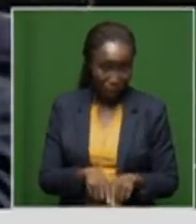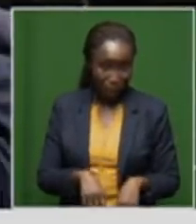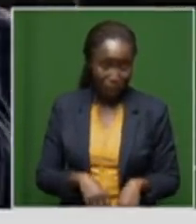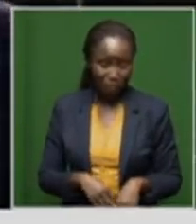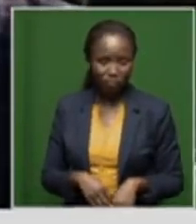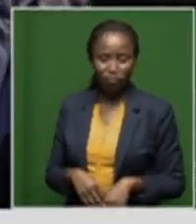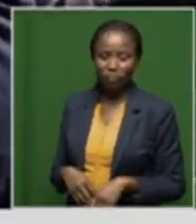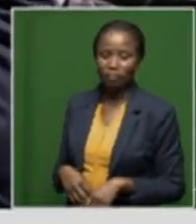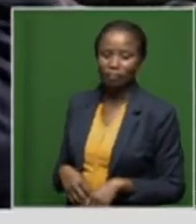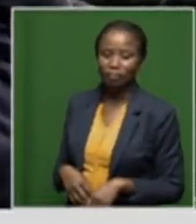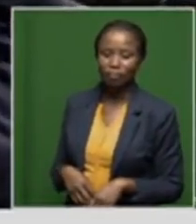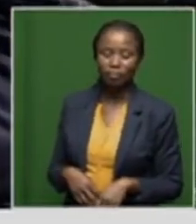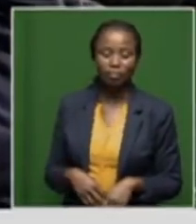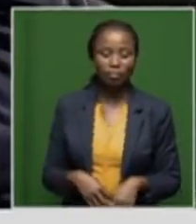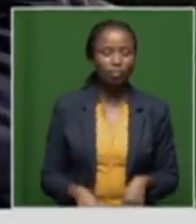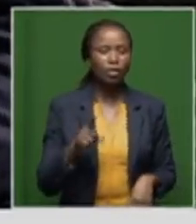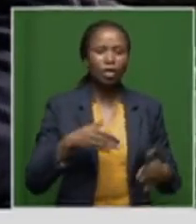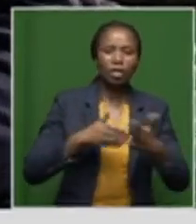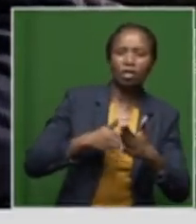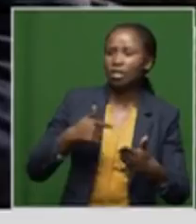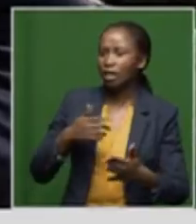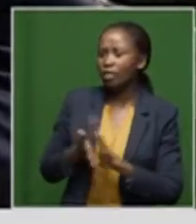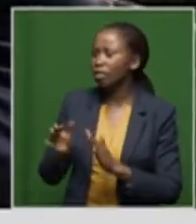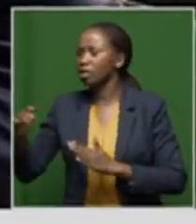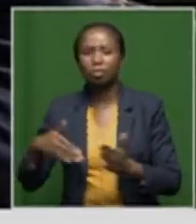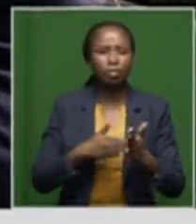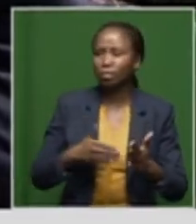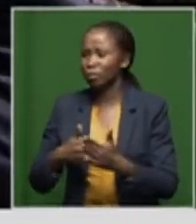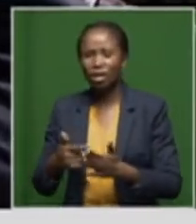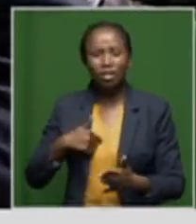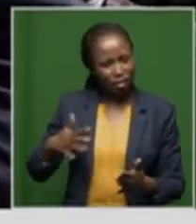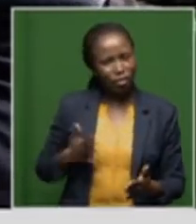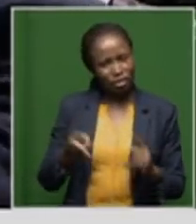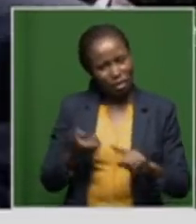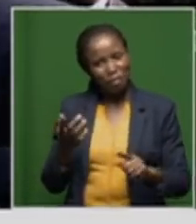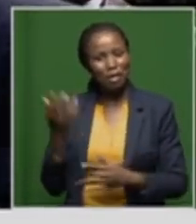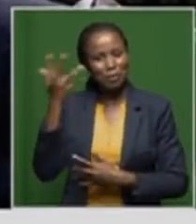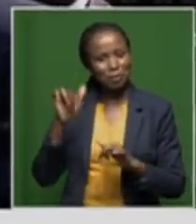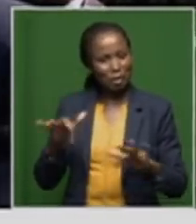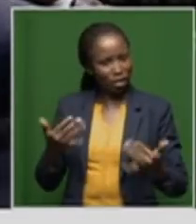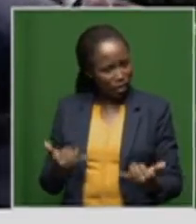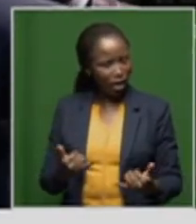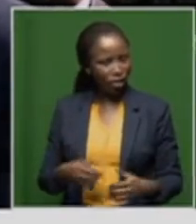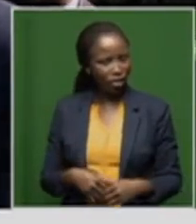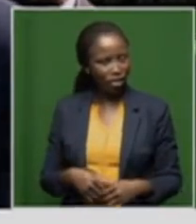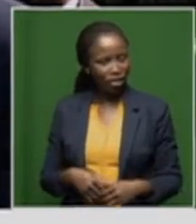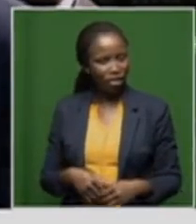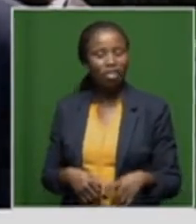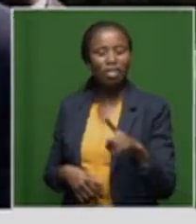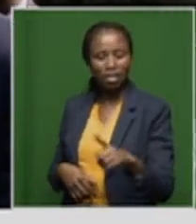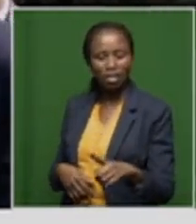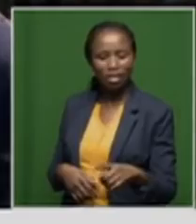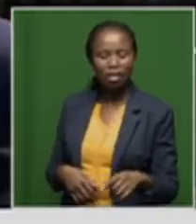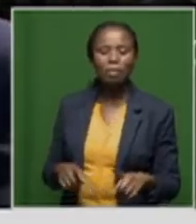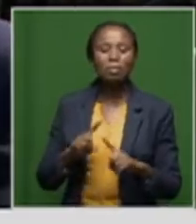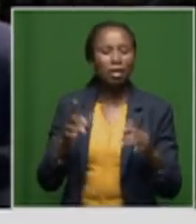there. You are blocking me. I'm required to be on the stage already. Are you going to be? I'm going to the stage here. Are you here